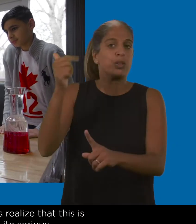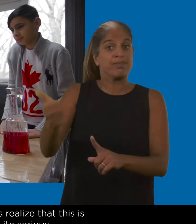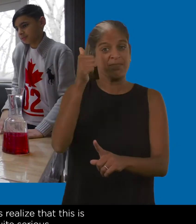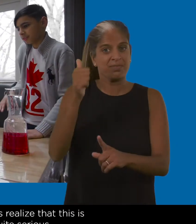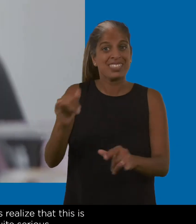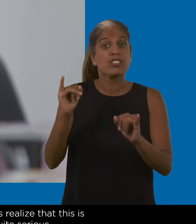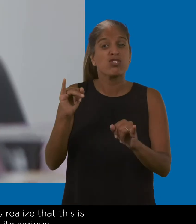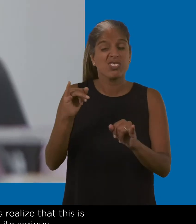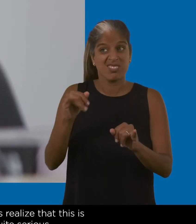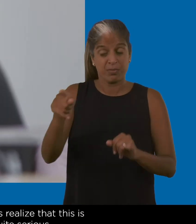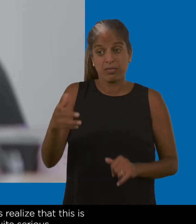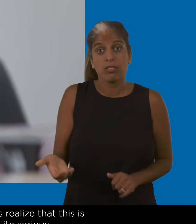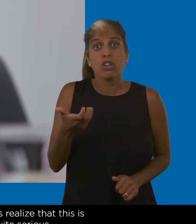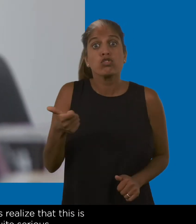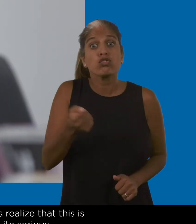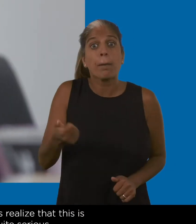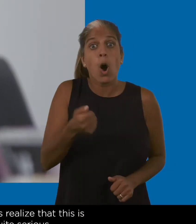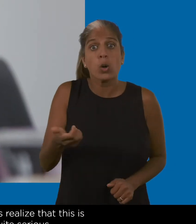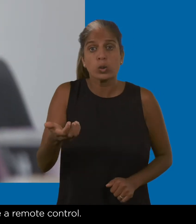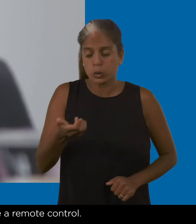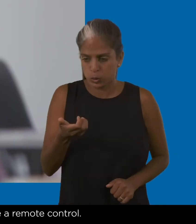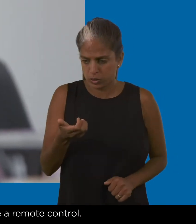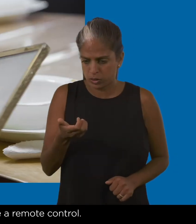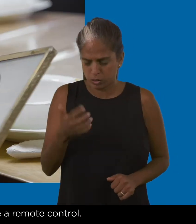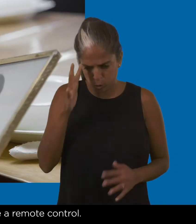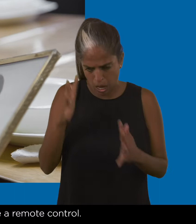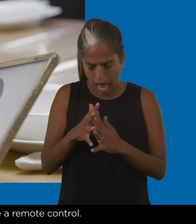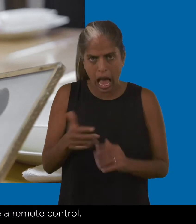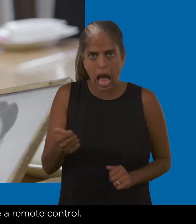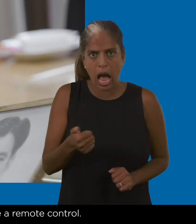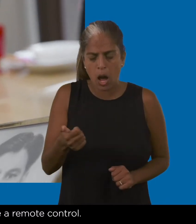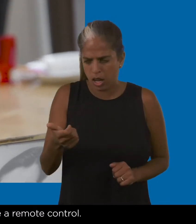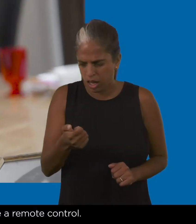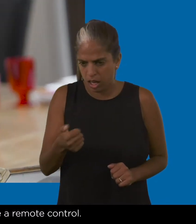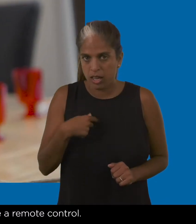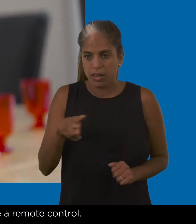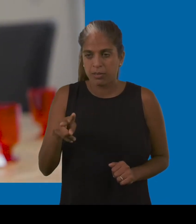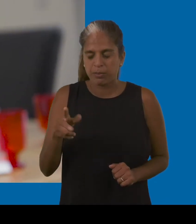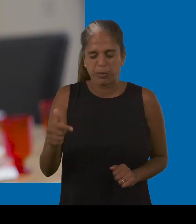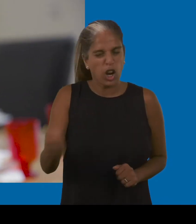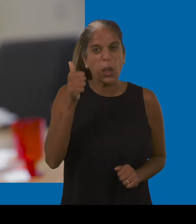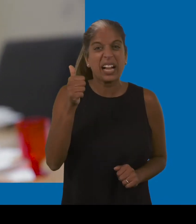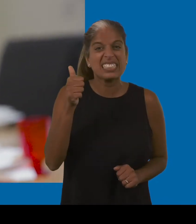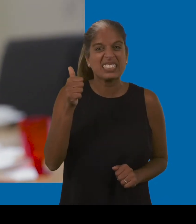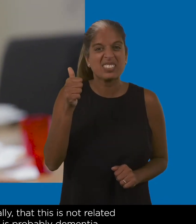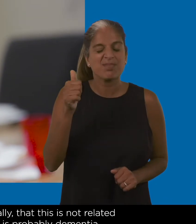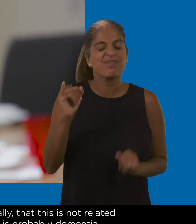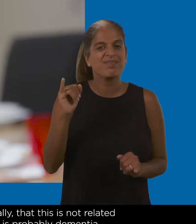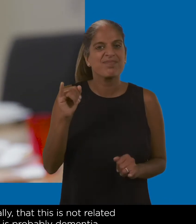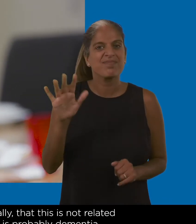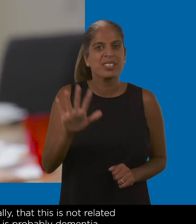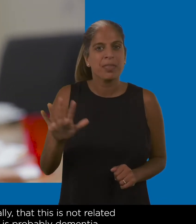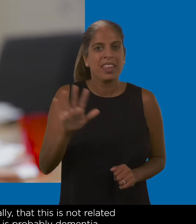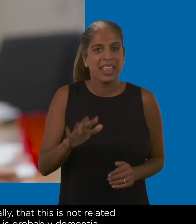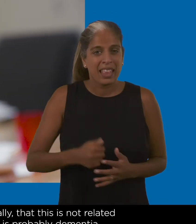is definitely something quite serious is when he forgot how to use the remote control. And